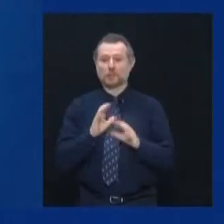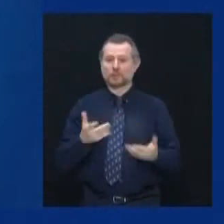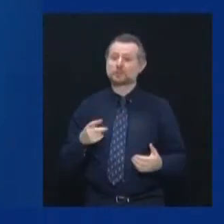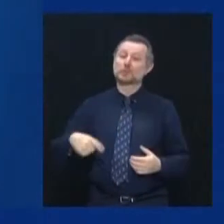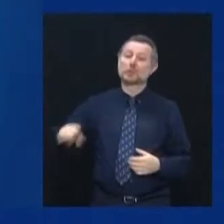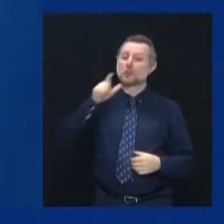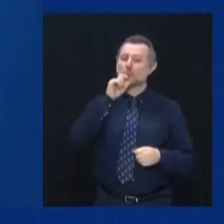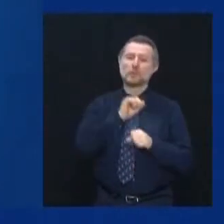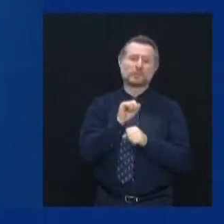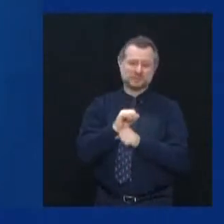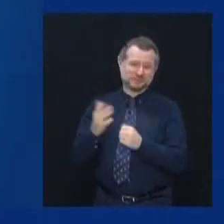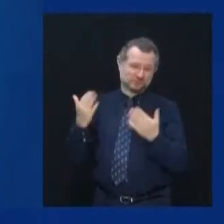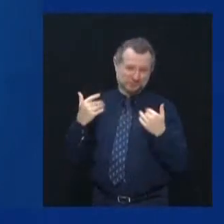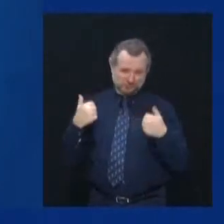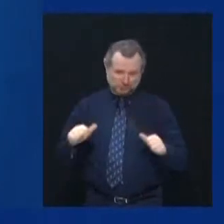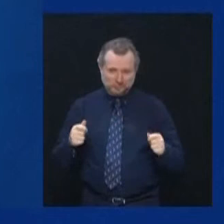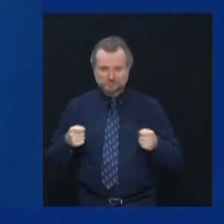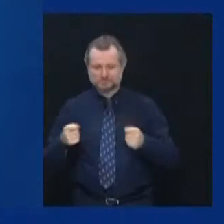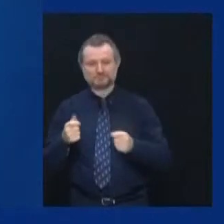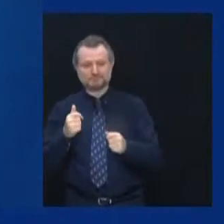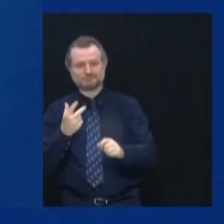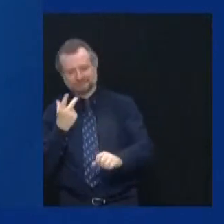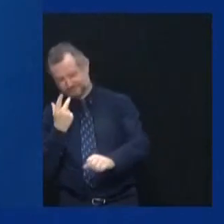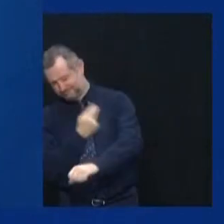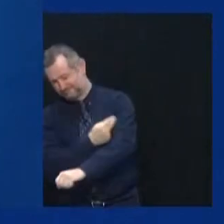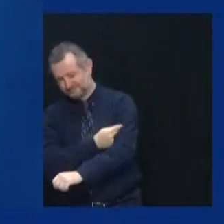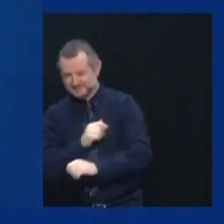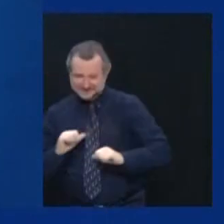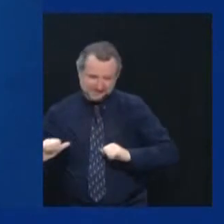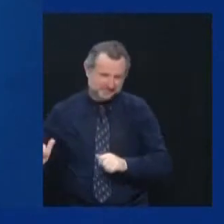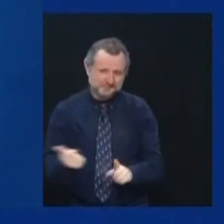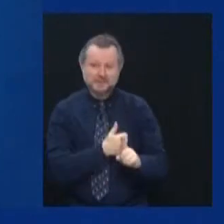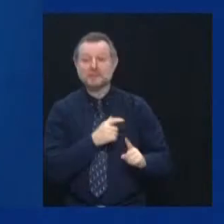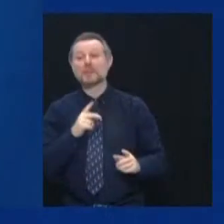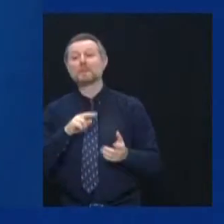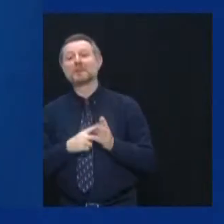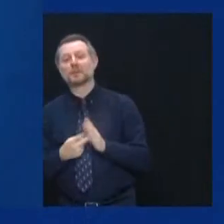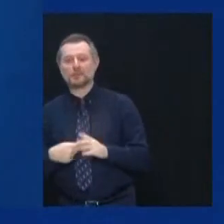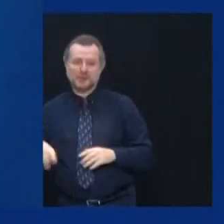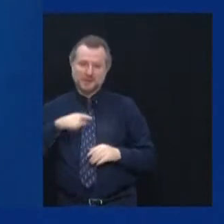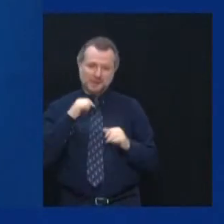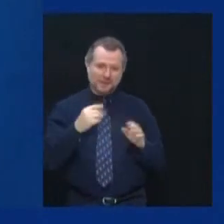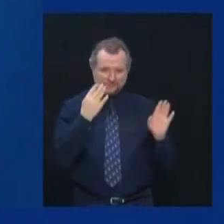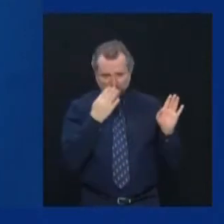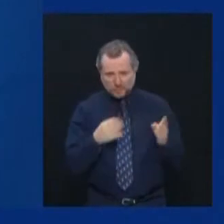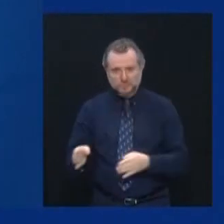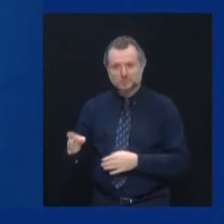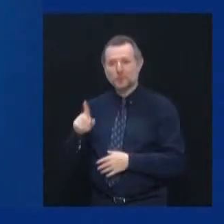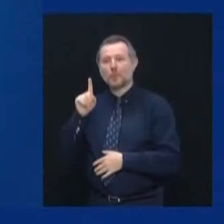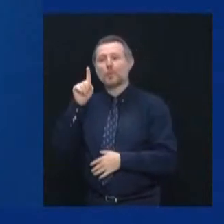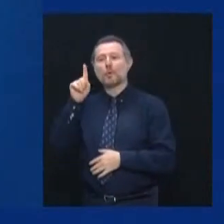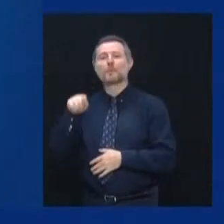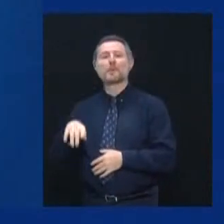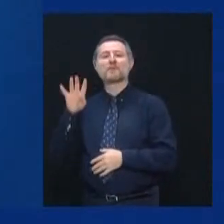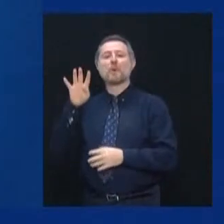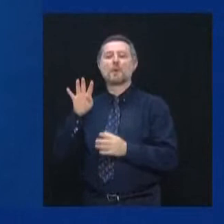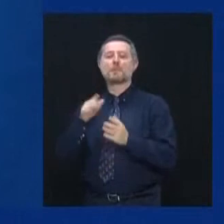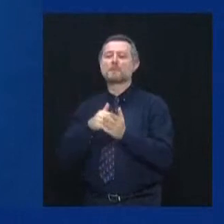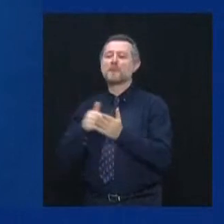to manage their own vaccine, allows us to focus on the 1.4 million